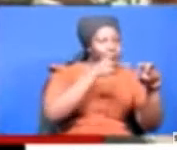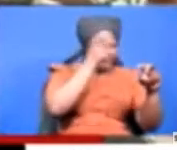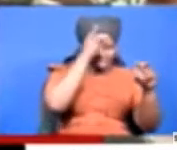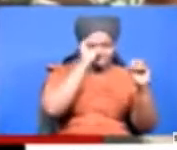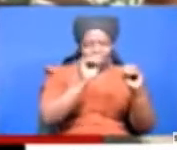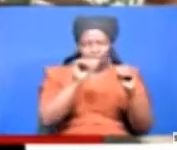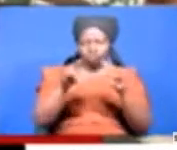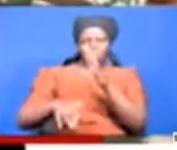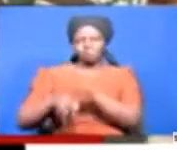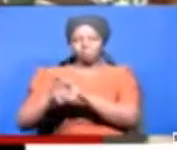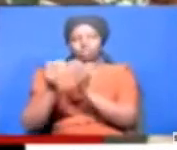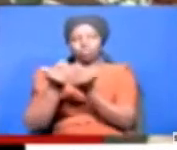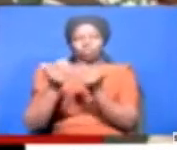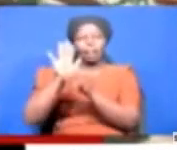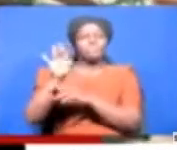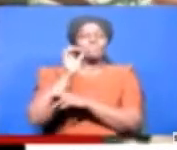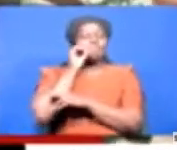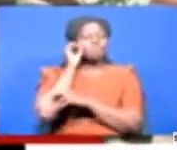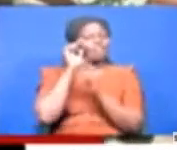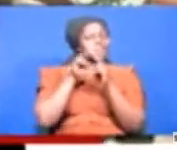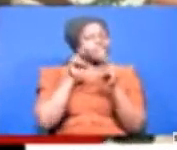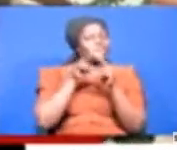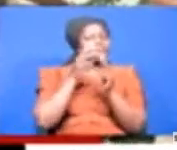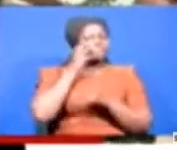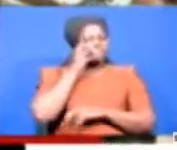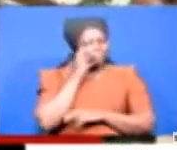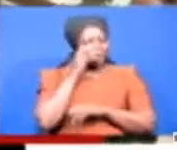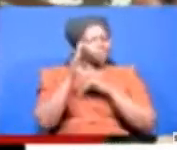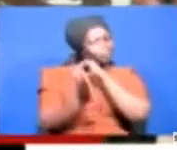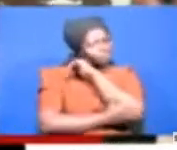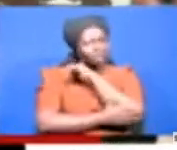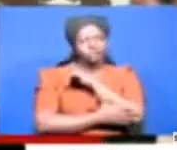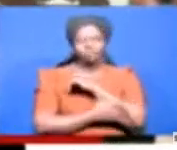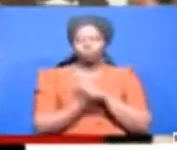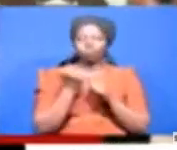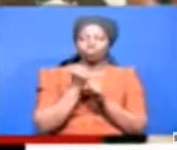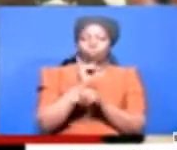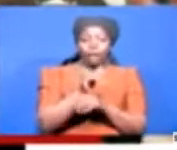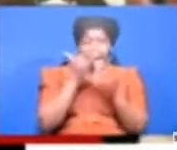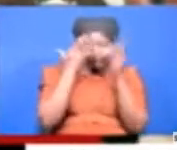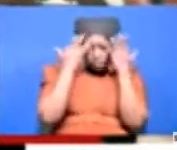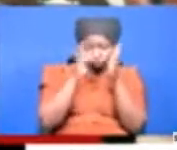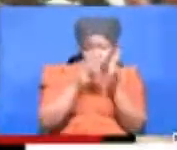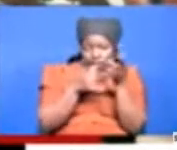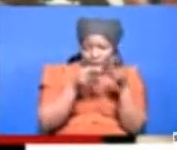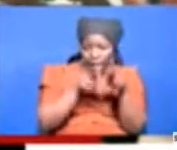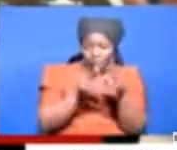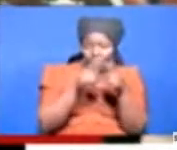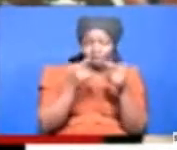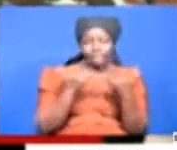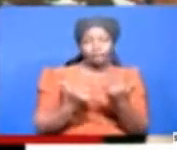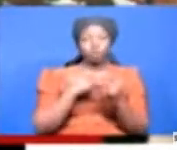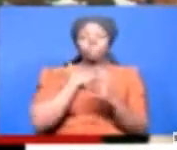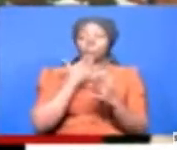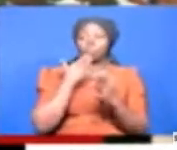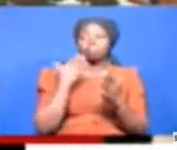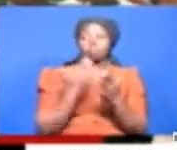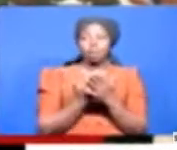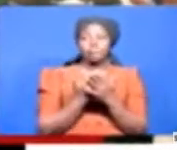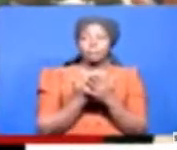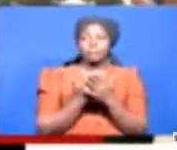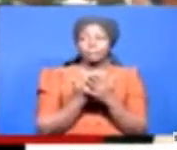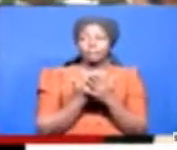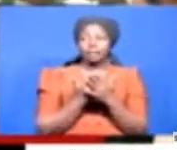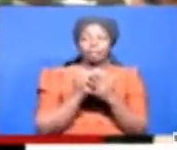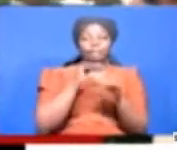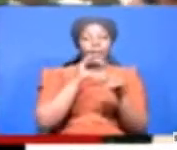It is really bad and sad to do so. And I don't know what happened. But having said so, I want to thank the greater